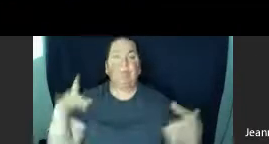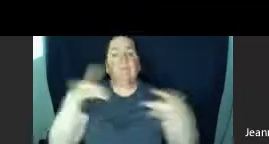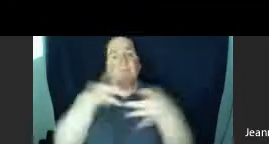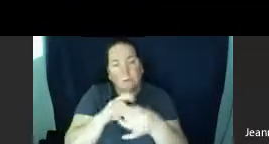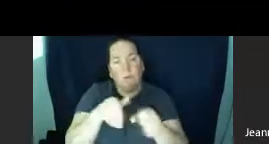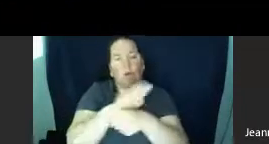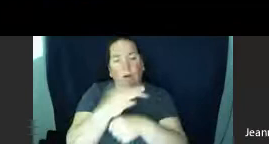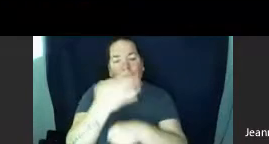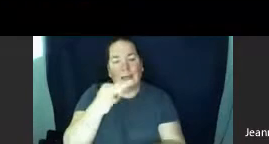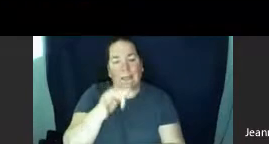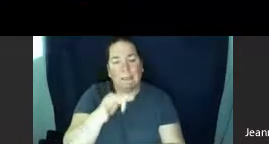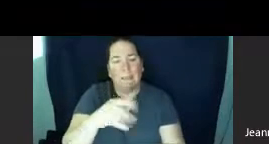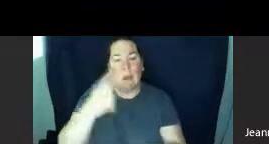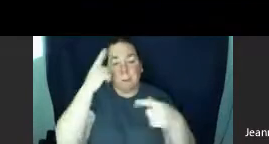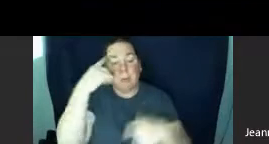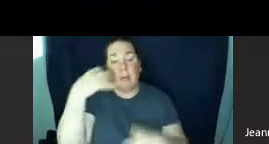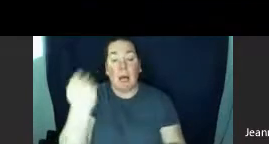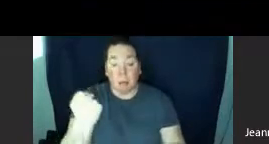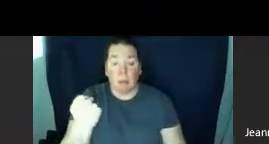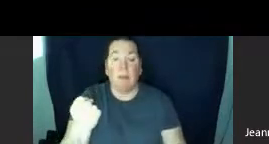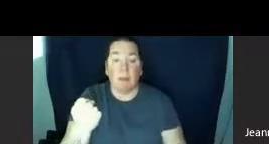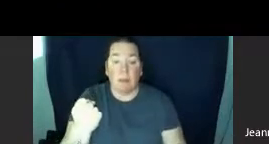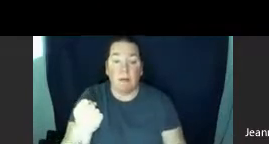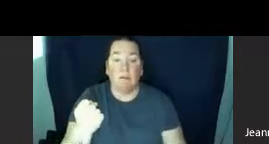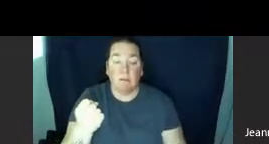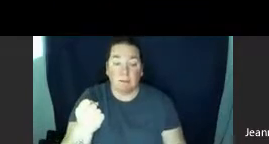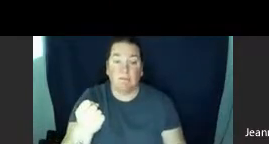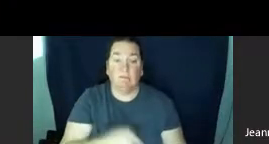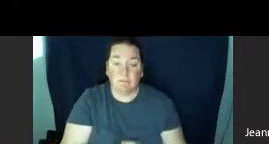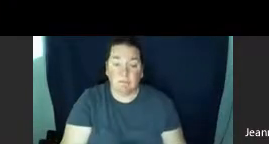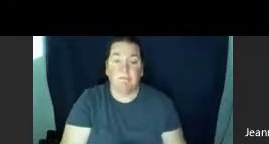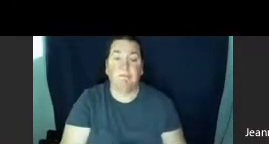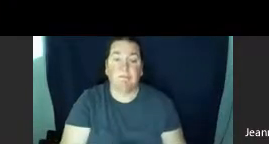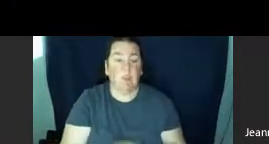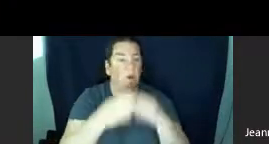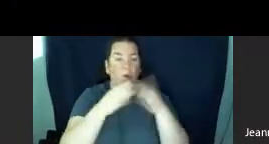if you have a mental health condition, so it's actually a pretty broad